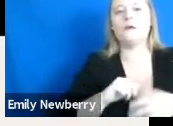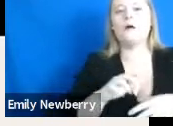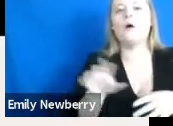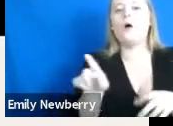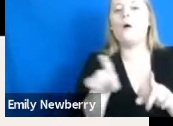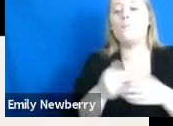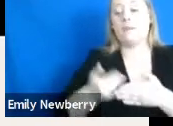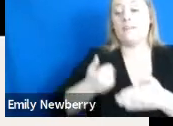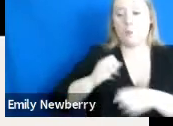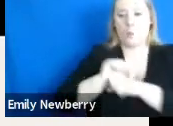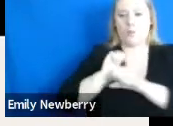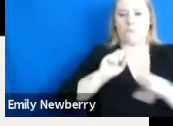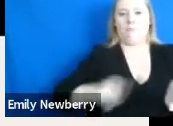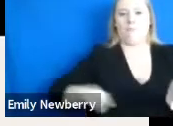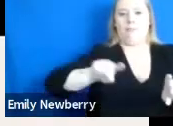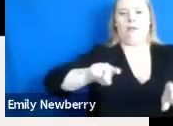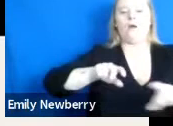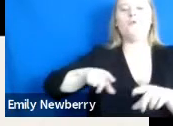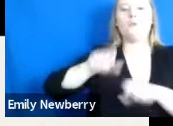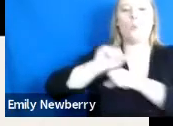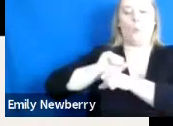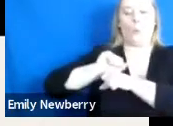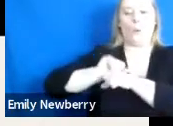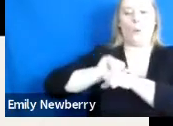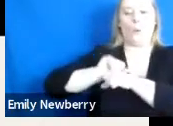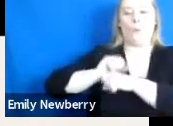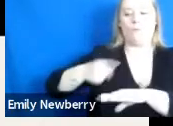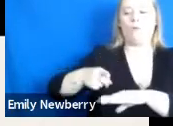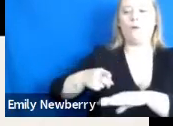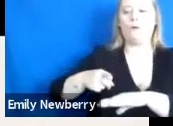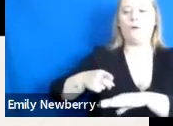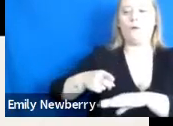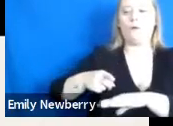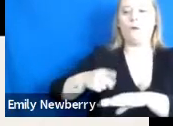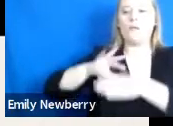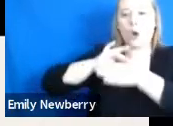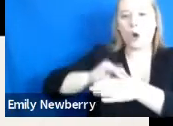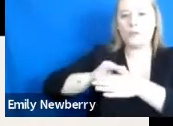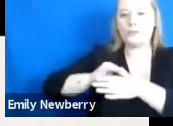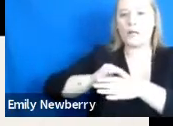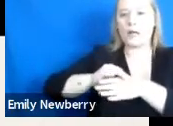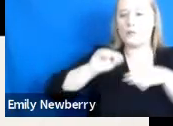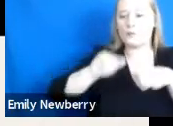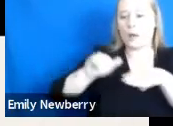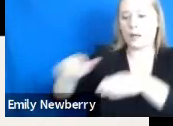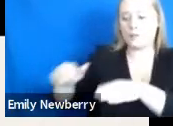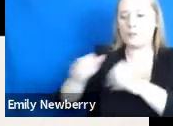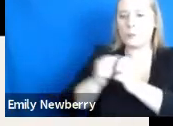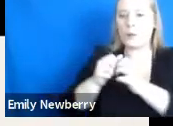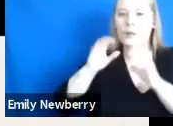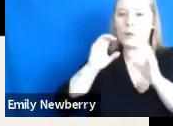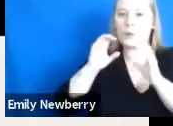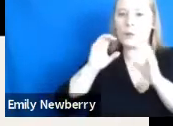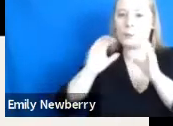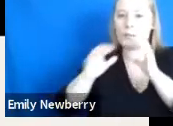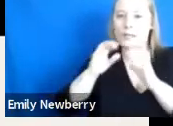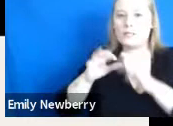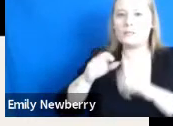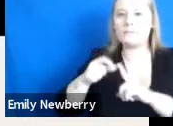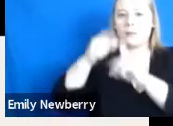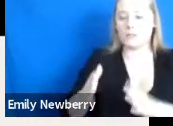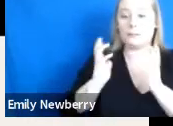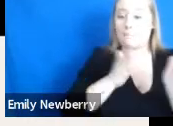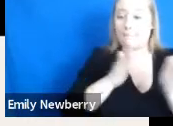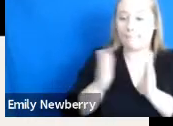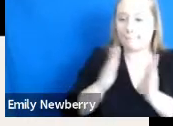Quality, Christine worked as a content strategist and communication specialist in the Planning and Public